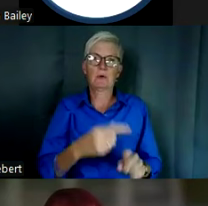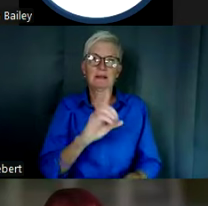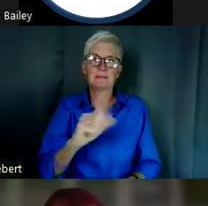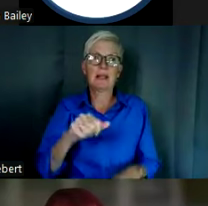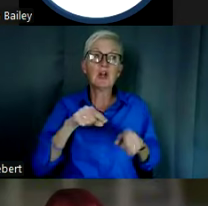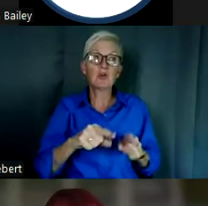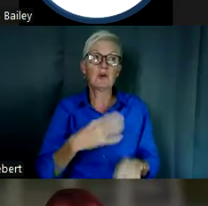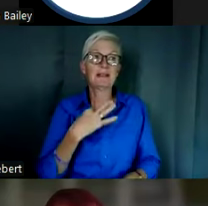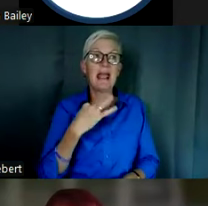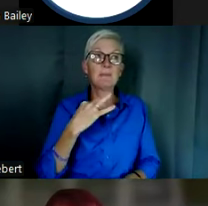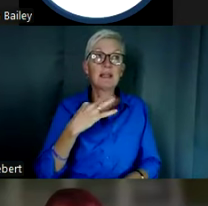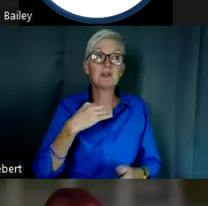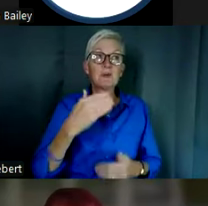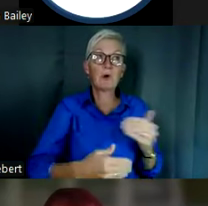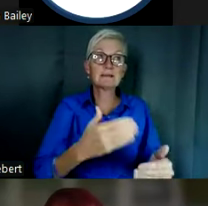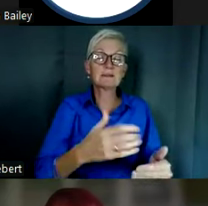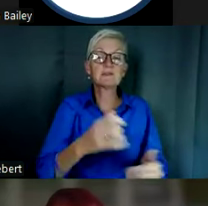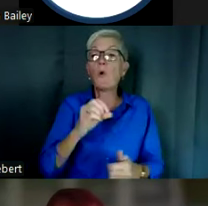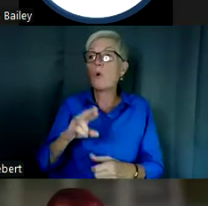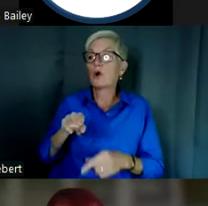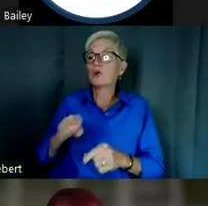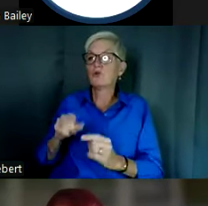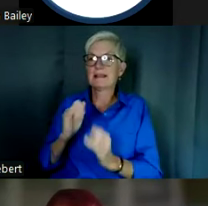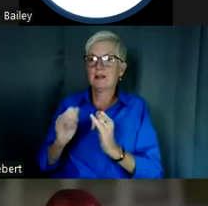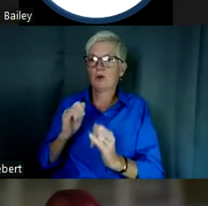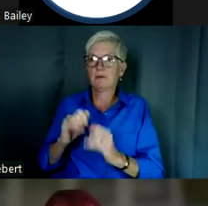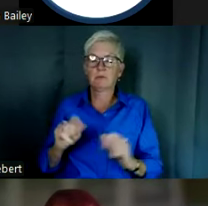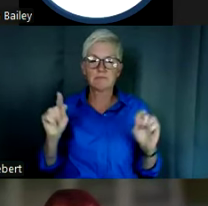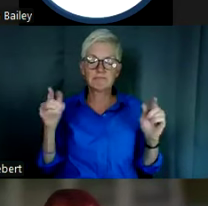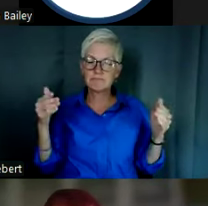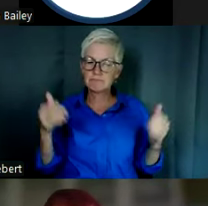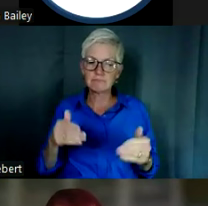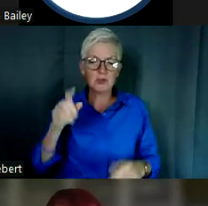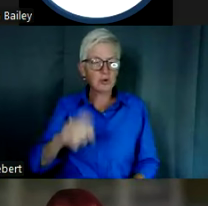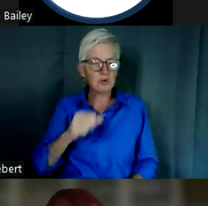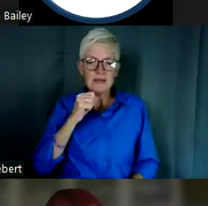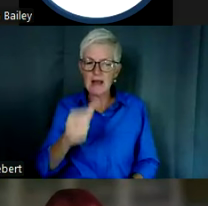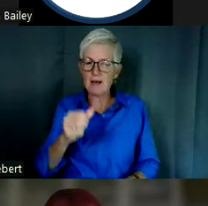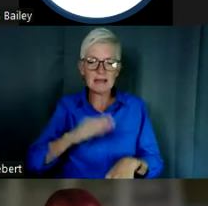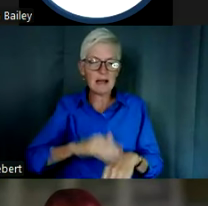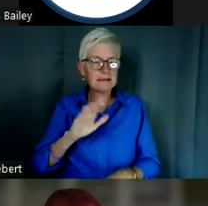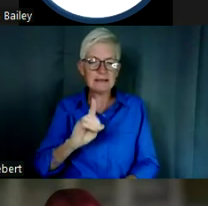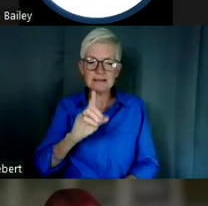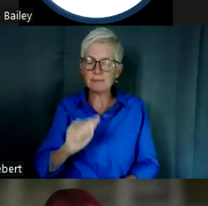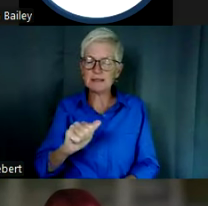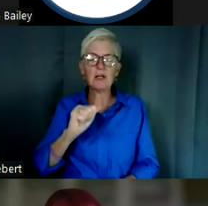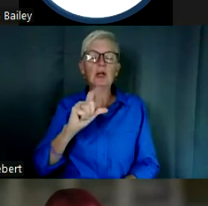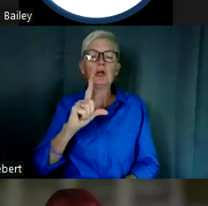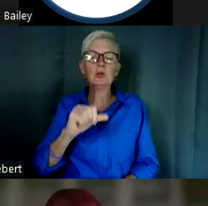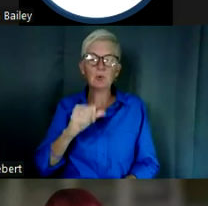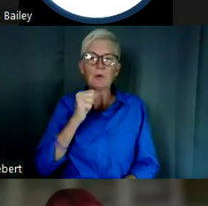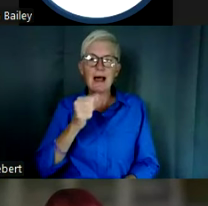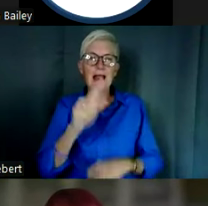application process, nor in the interview process. The focus should not be on the disability, and you should not be asking questions about